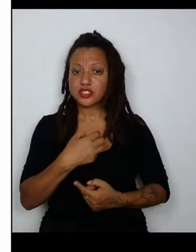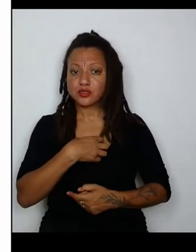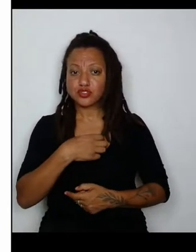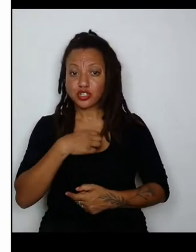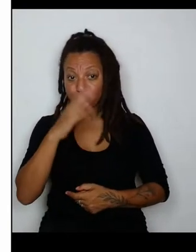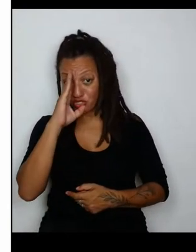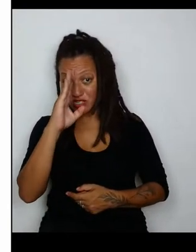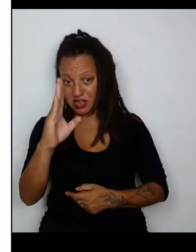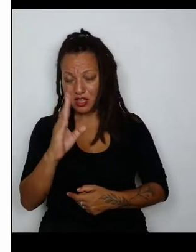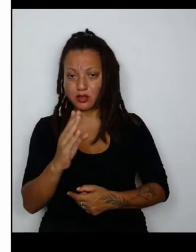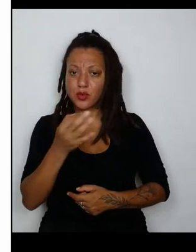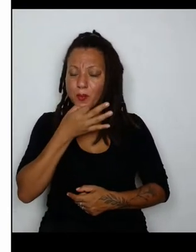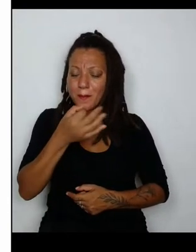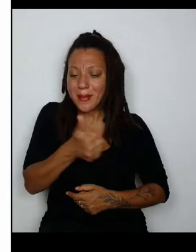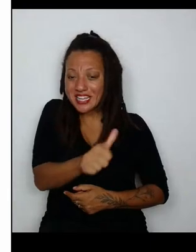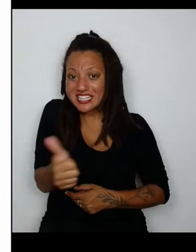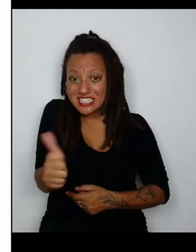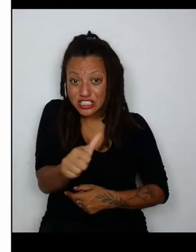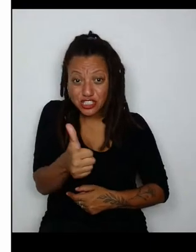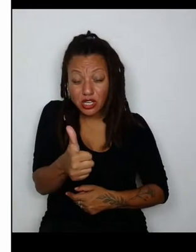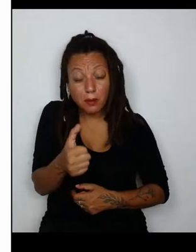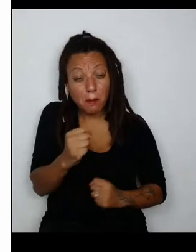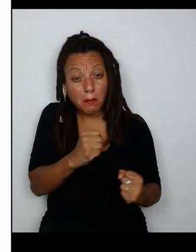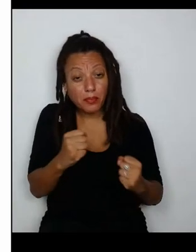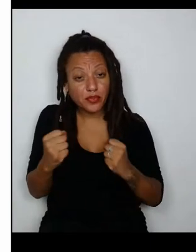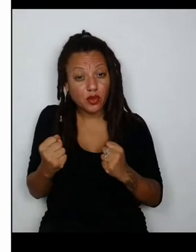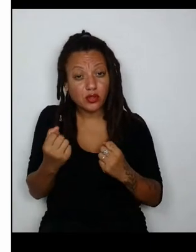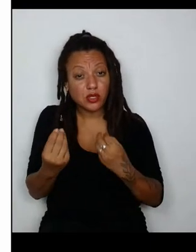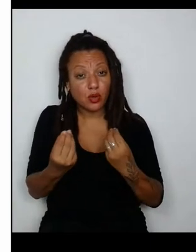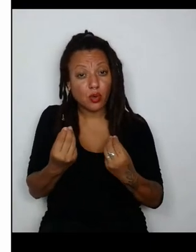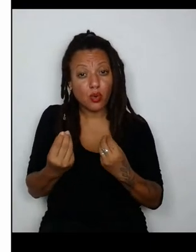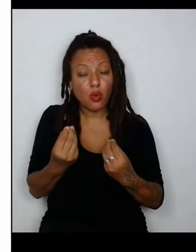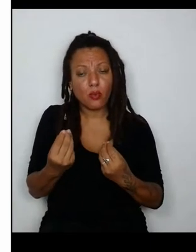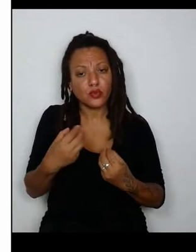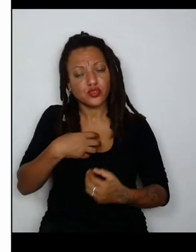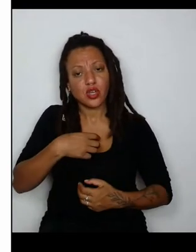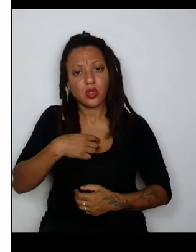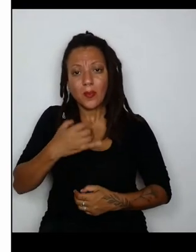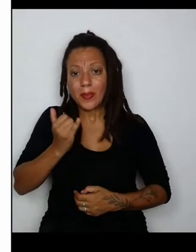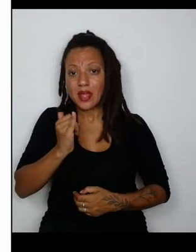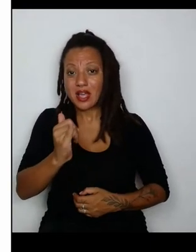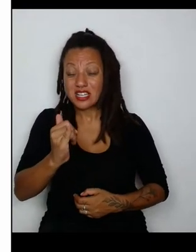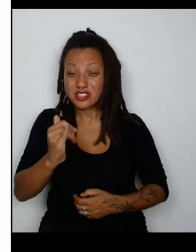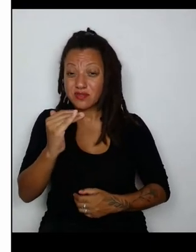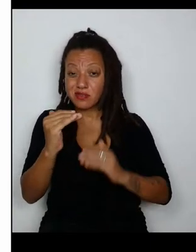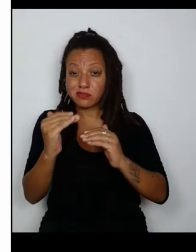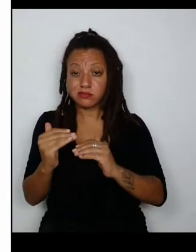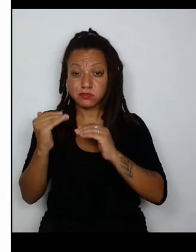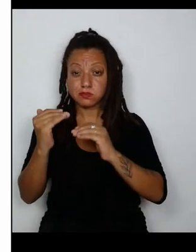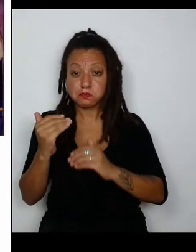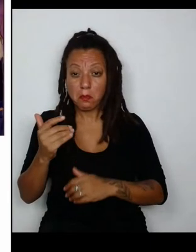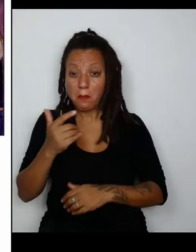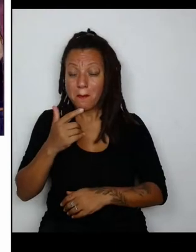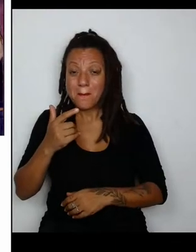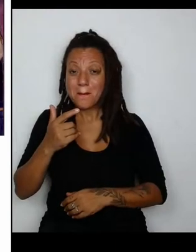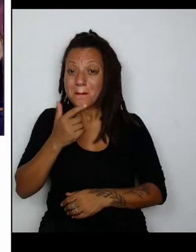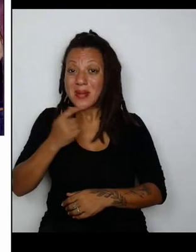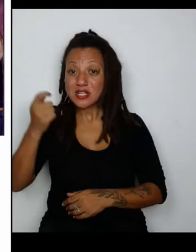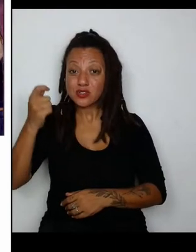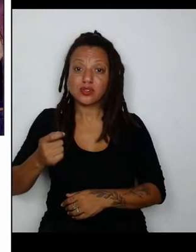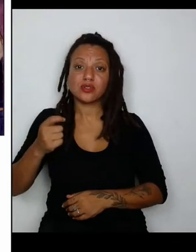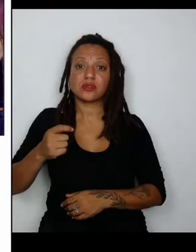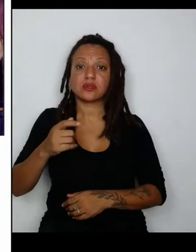hyper-masculine romantic narrative of the white man in the tropics in one word from the installation old